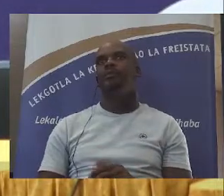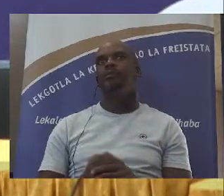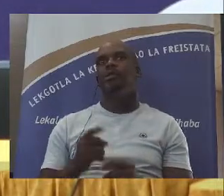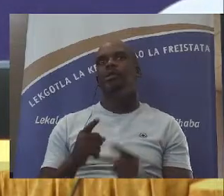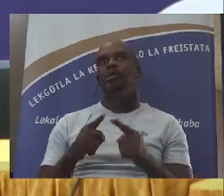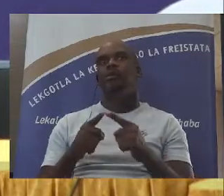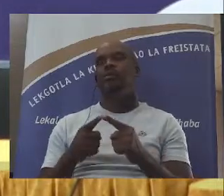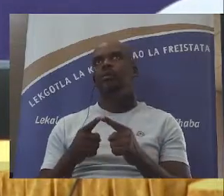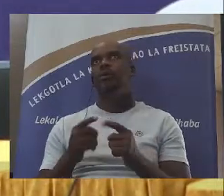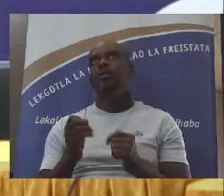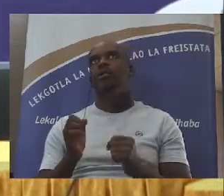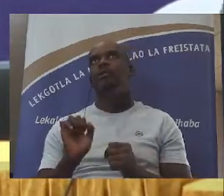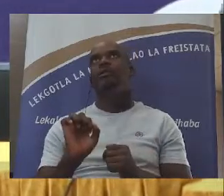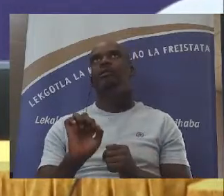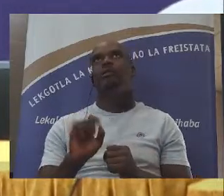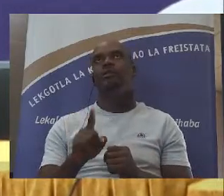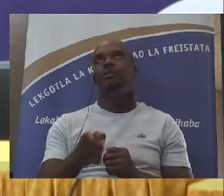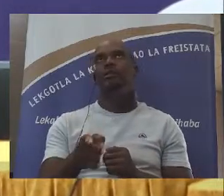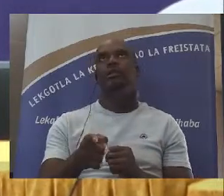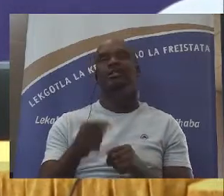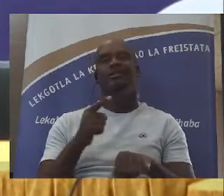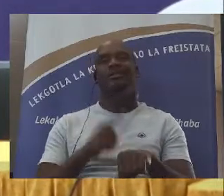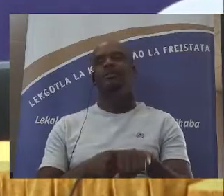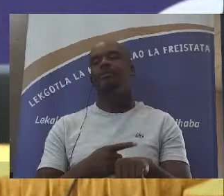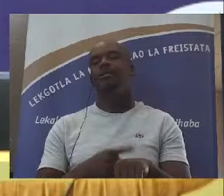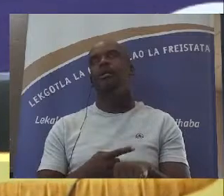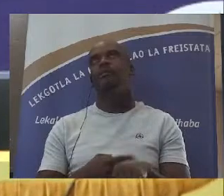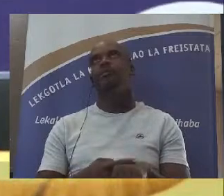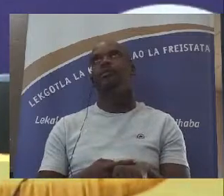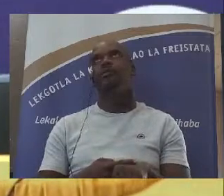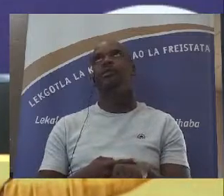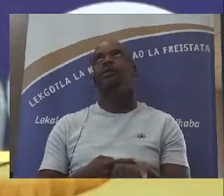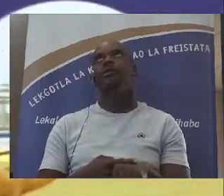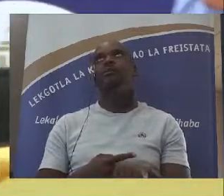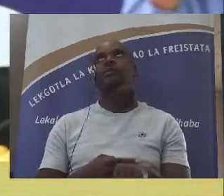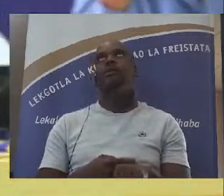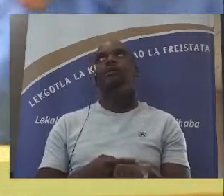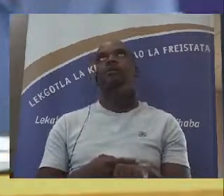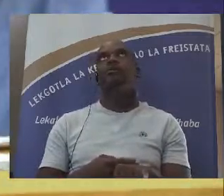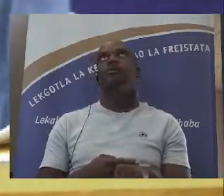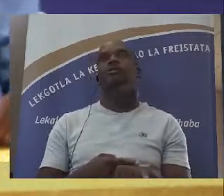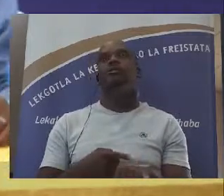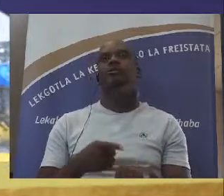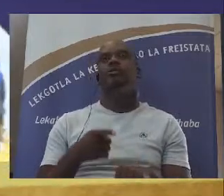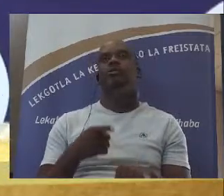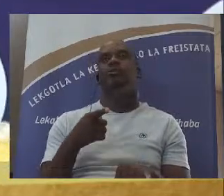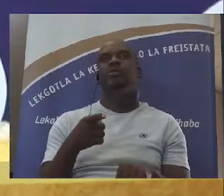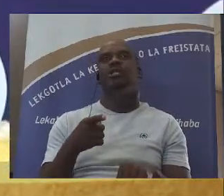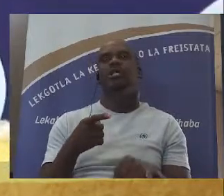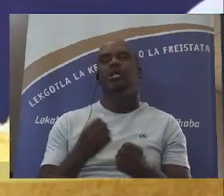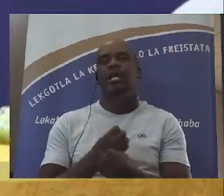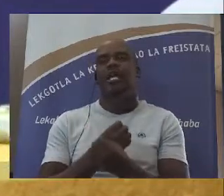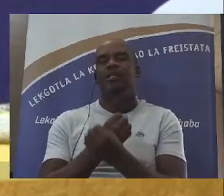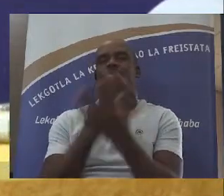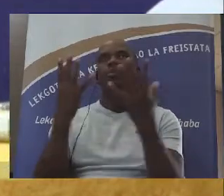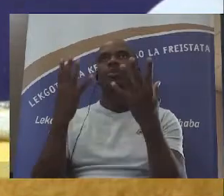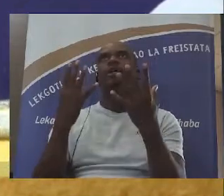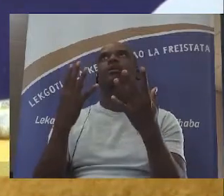dintlheng tsena ka nako e nngwe ho na le ntho e re bitsang ka hore ke exploration.